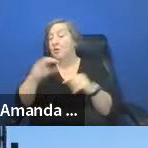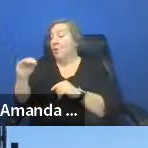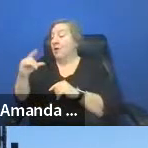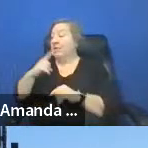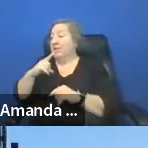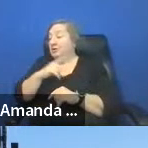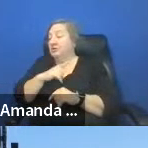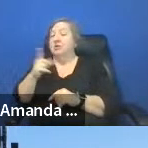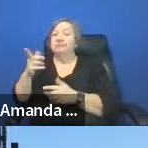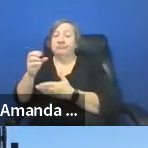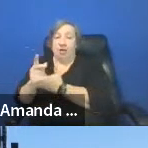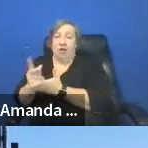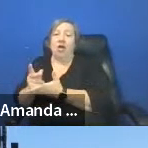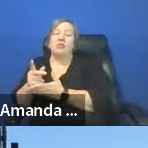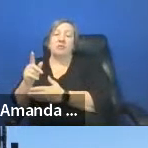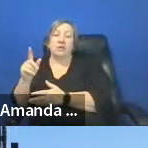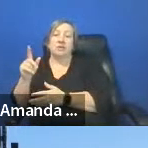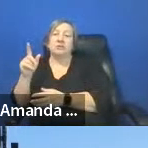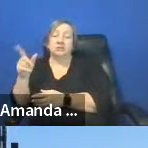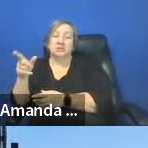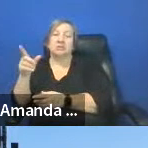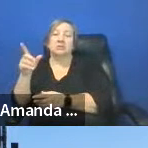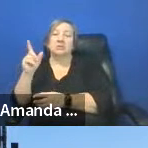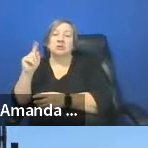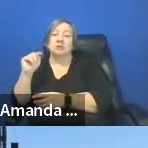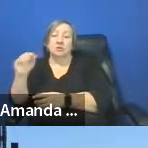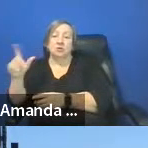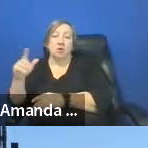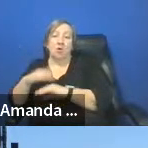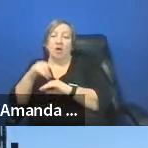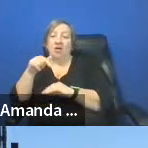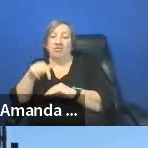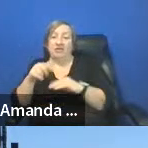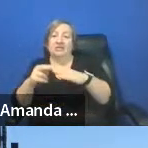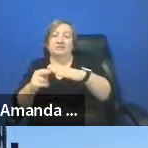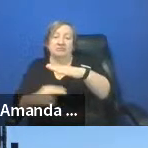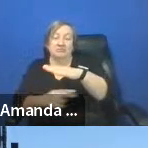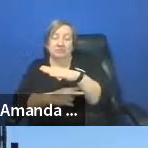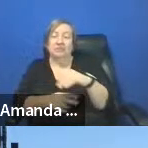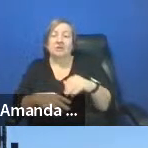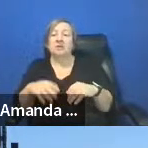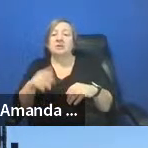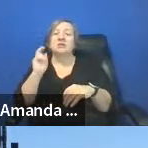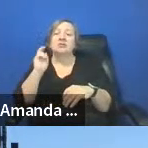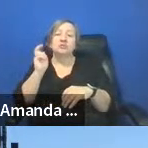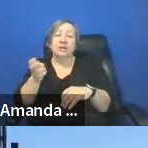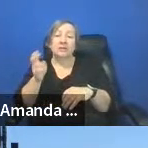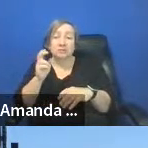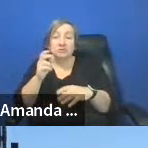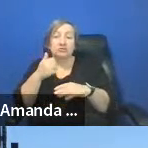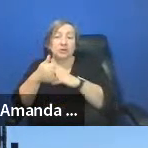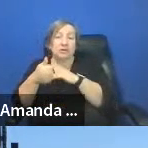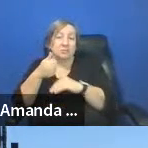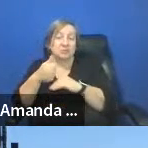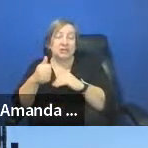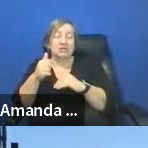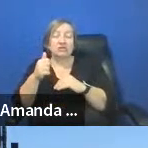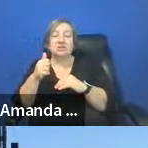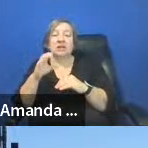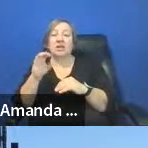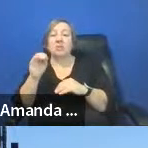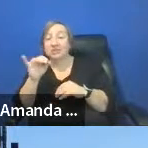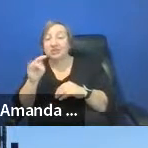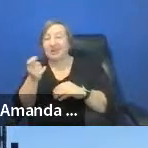has also authorized tolling on the facility. The transportation commissions, they are a little bit different in each state.